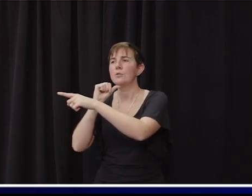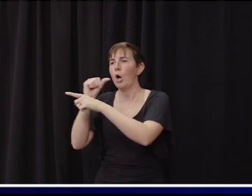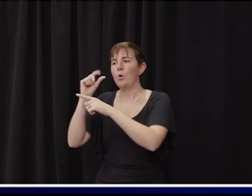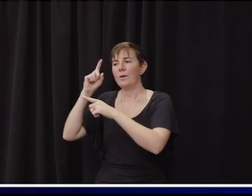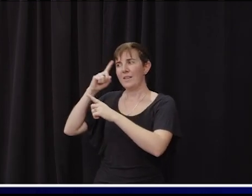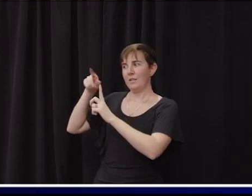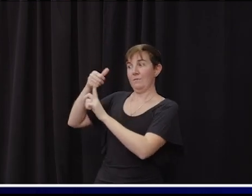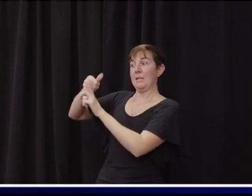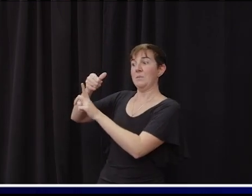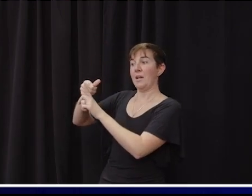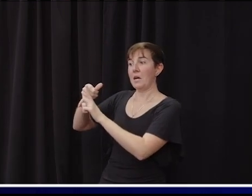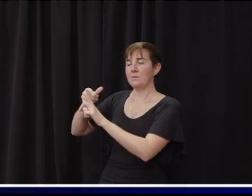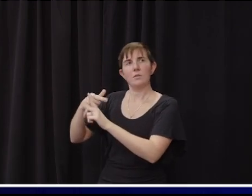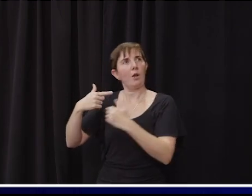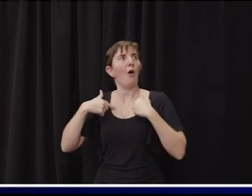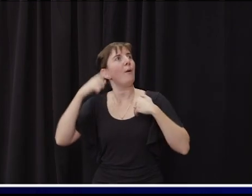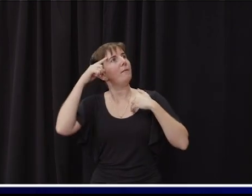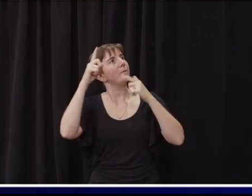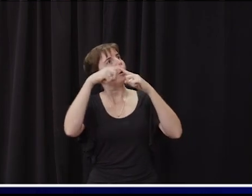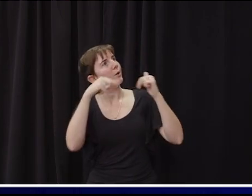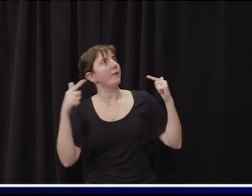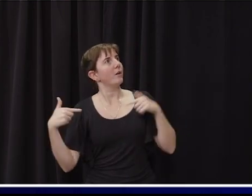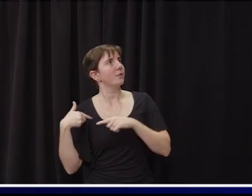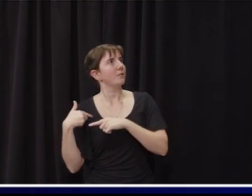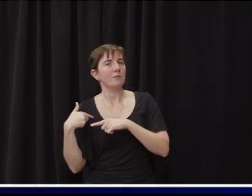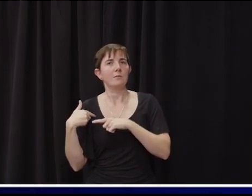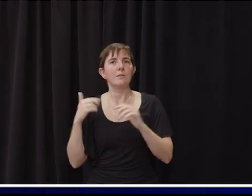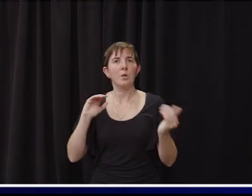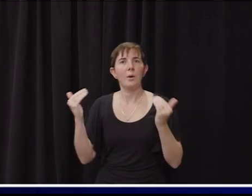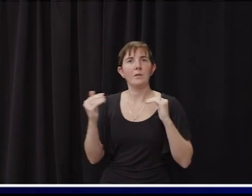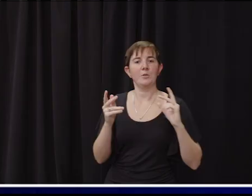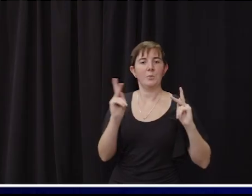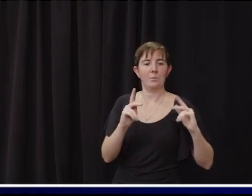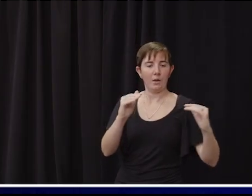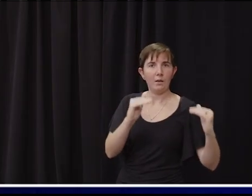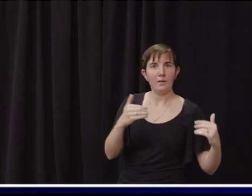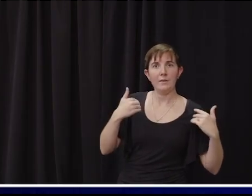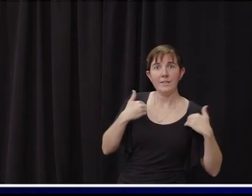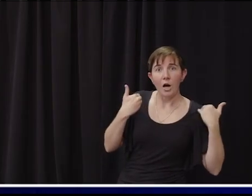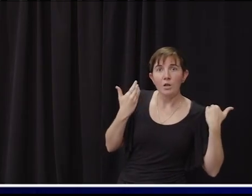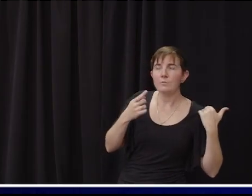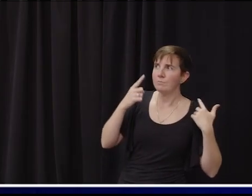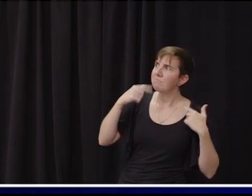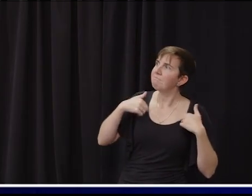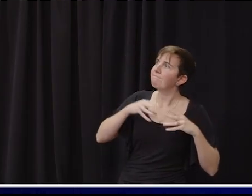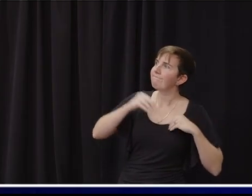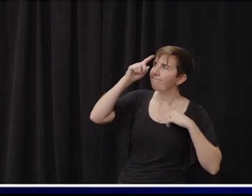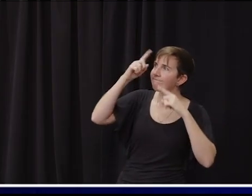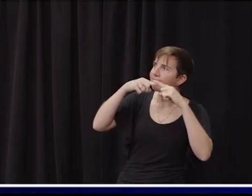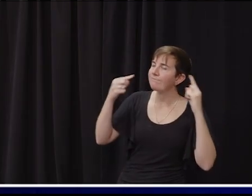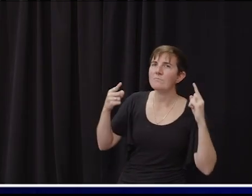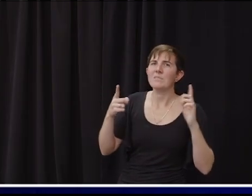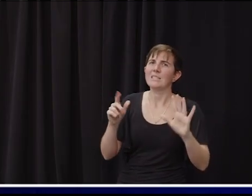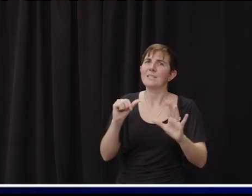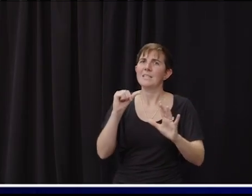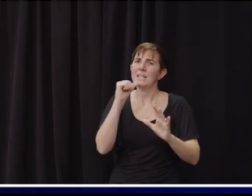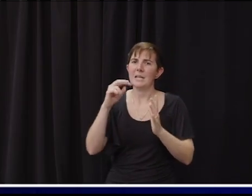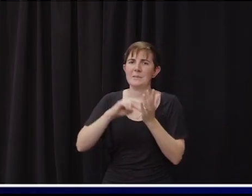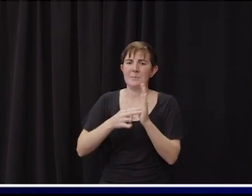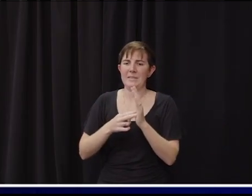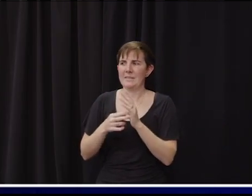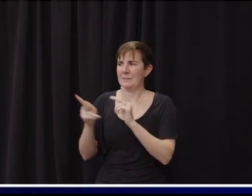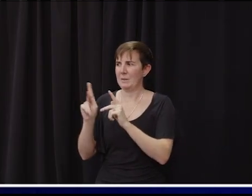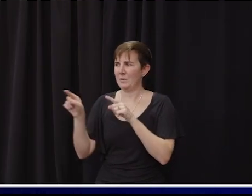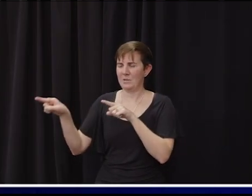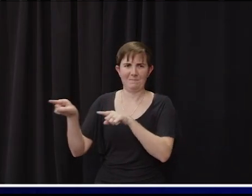of themselves as neurodiverse as much as people in their 20s. And obviously, that is not because people are that